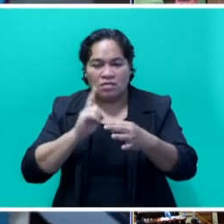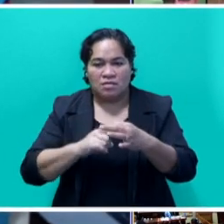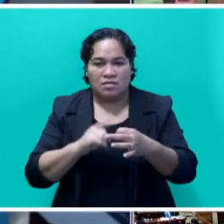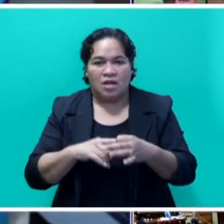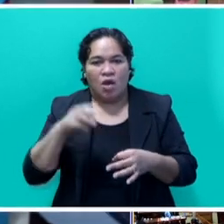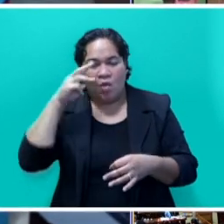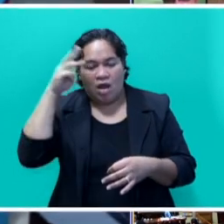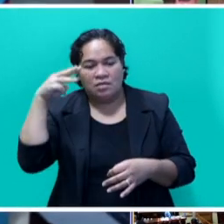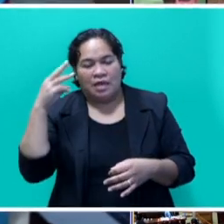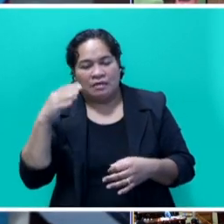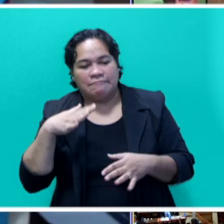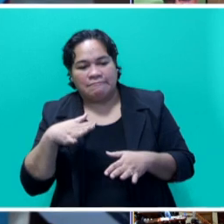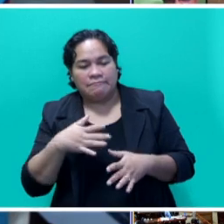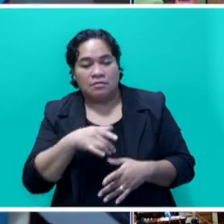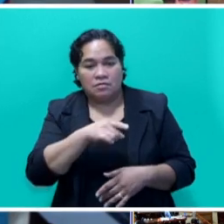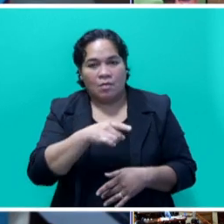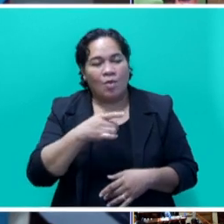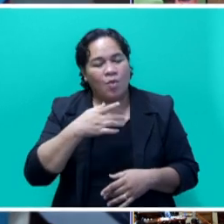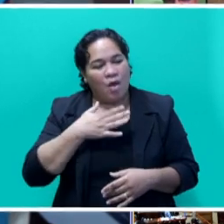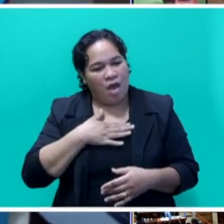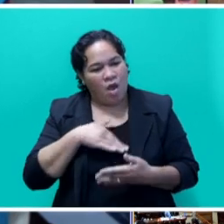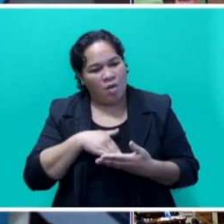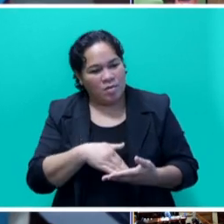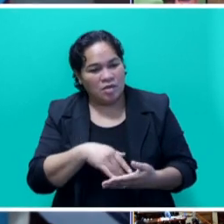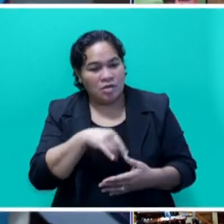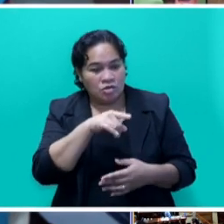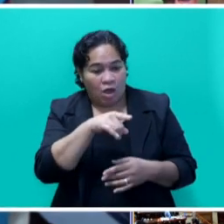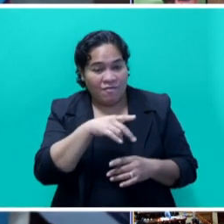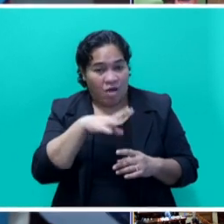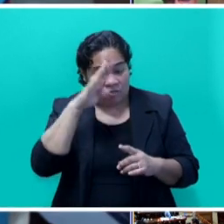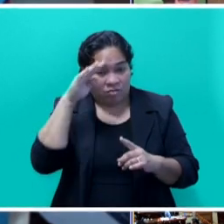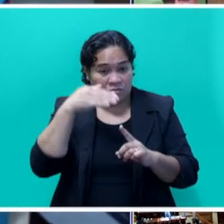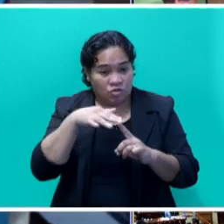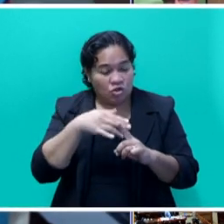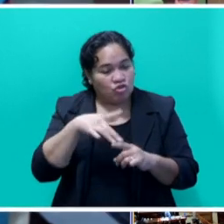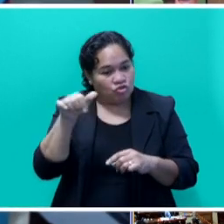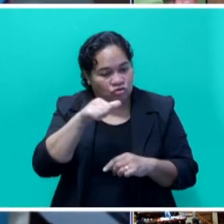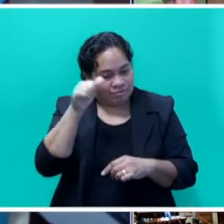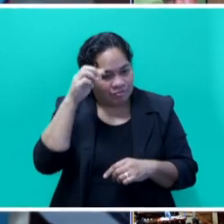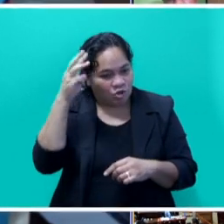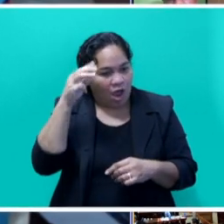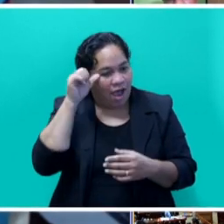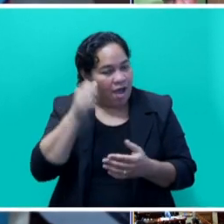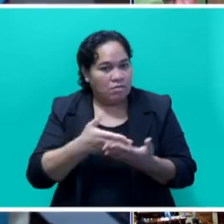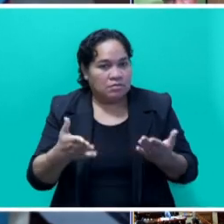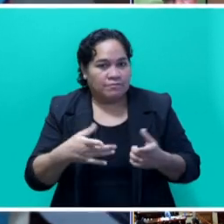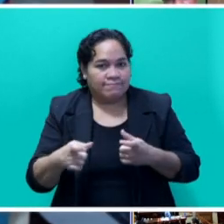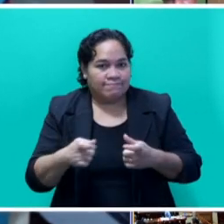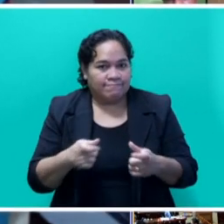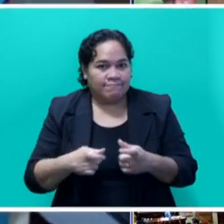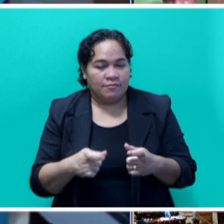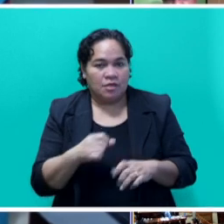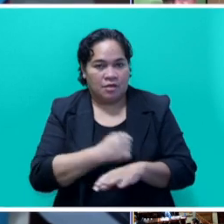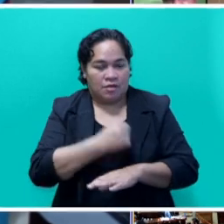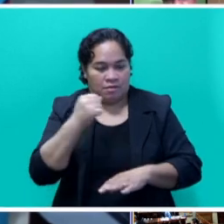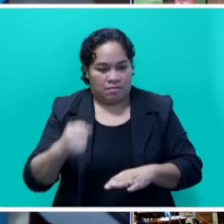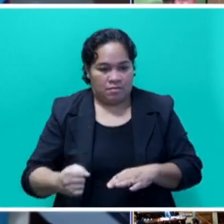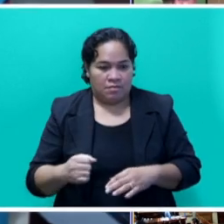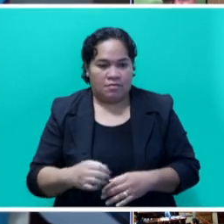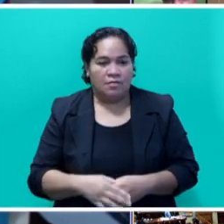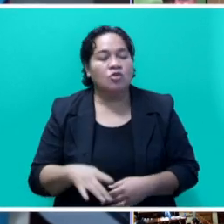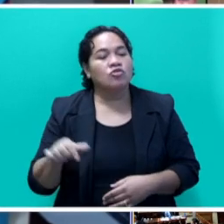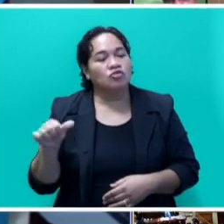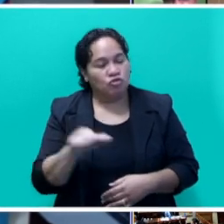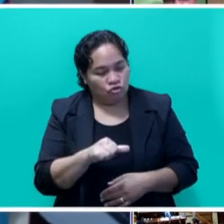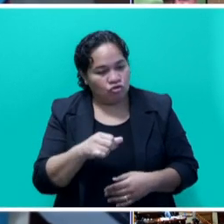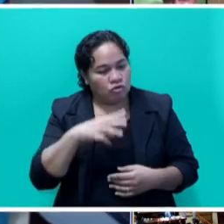opposition if the opposition had a coherent philosophy of government. Then maybe they could provide a coherent